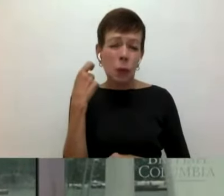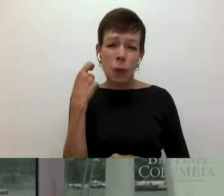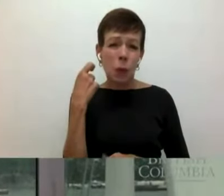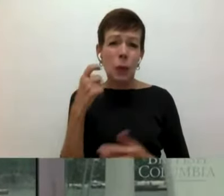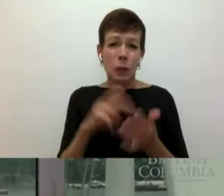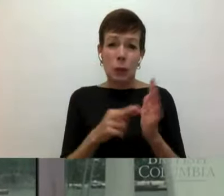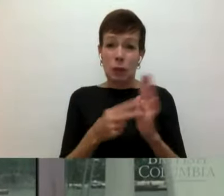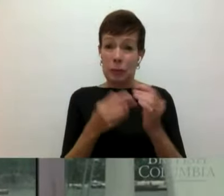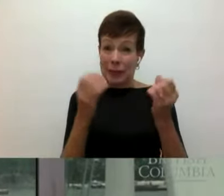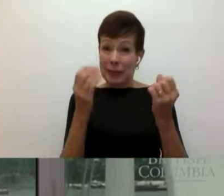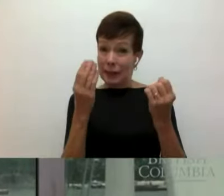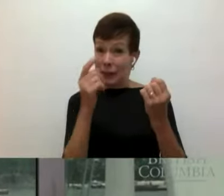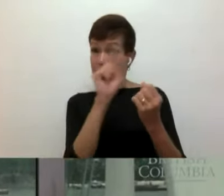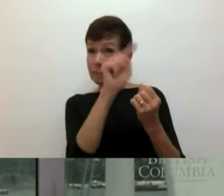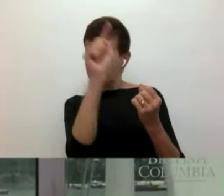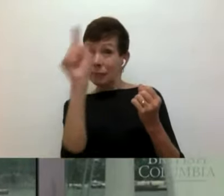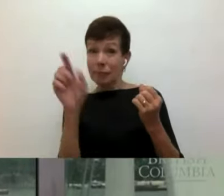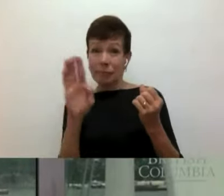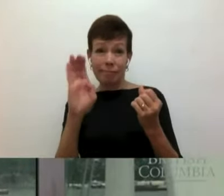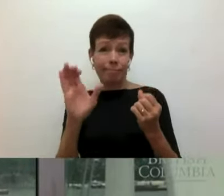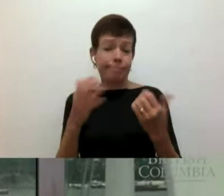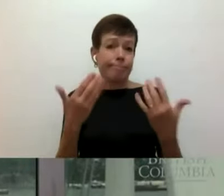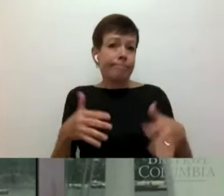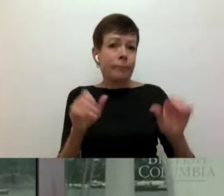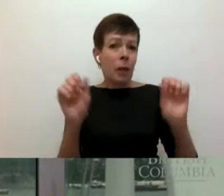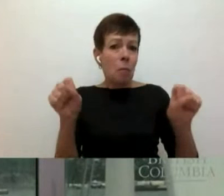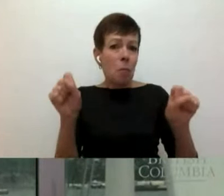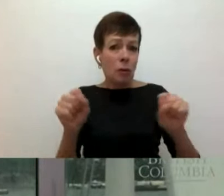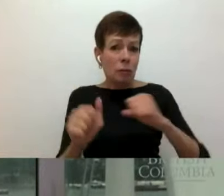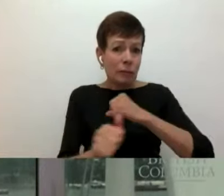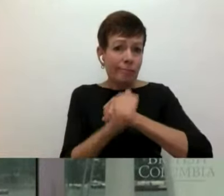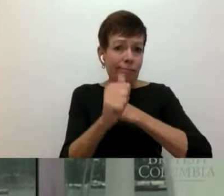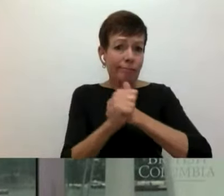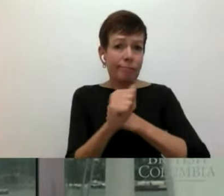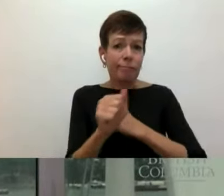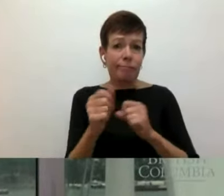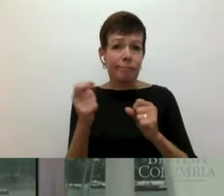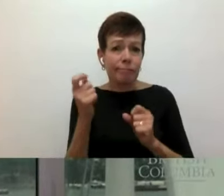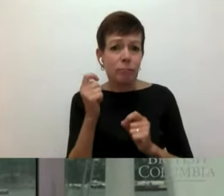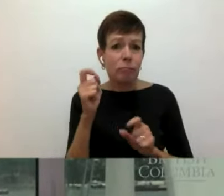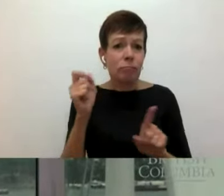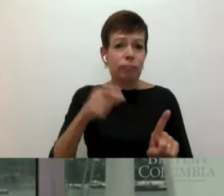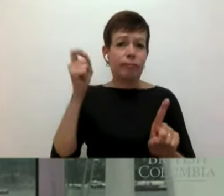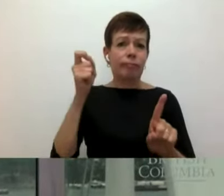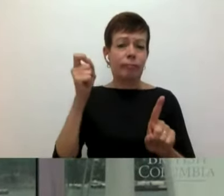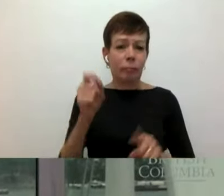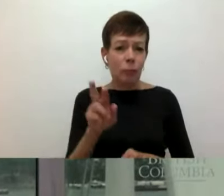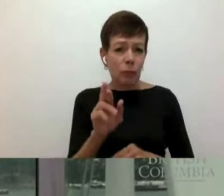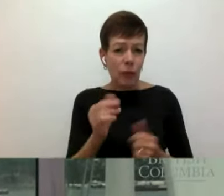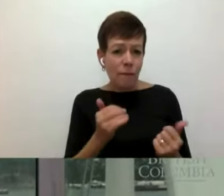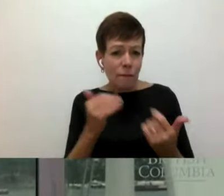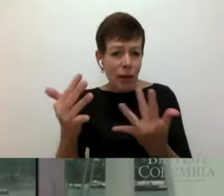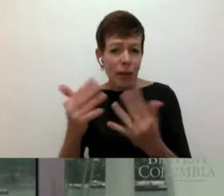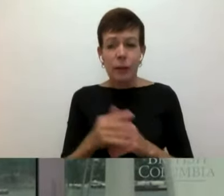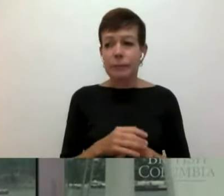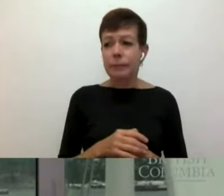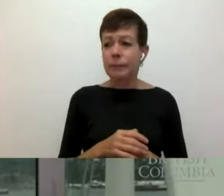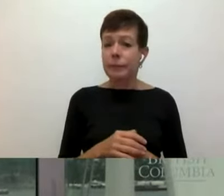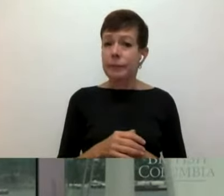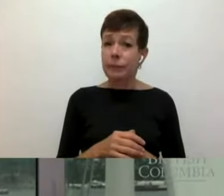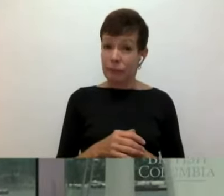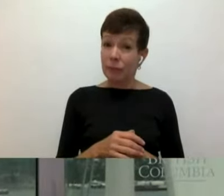very, very dry, leaving many of parts of the province at risk of fires. I'm also